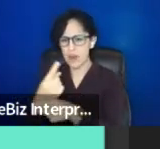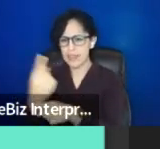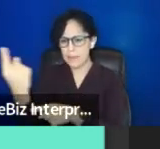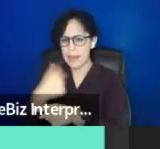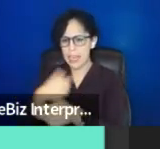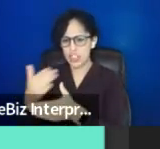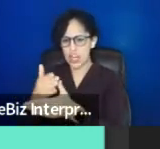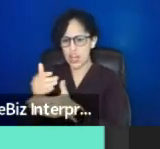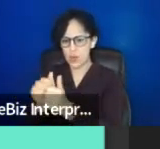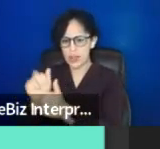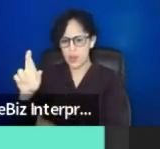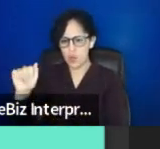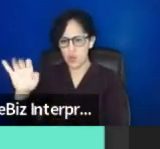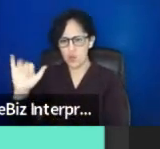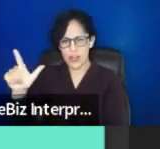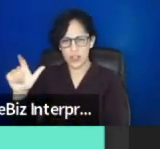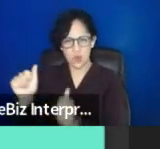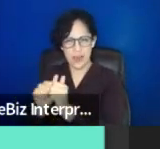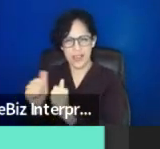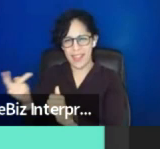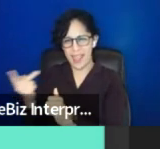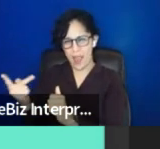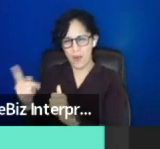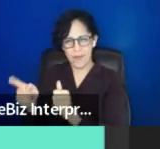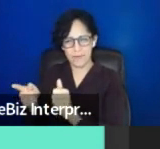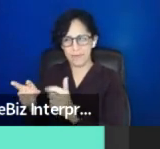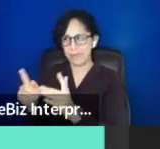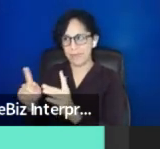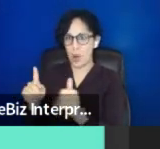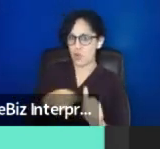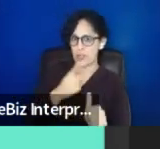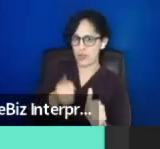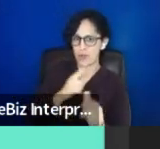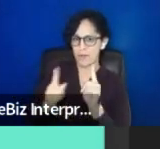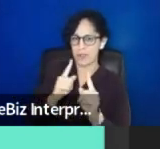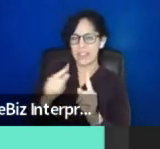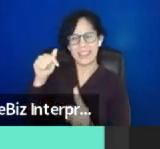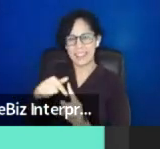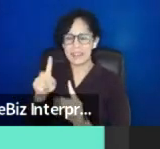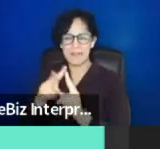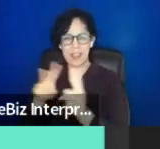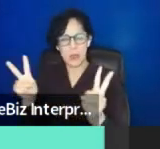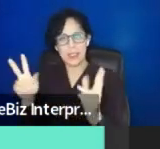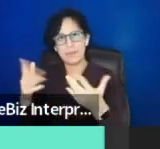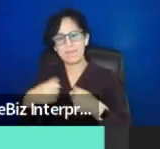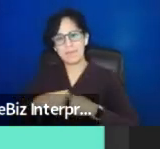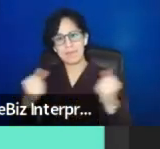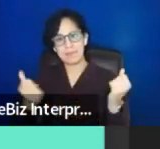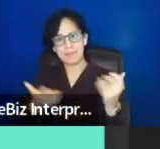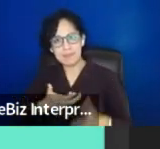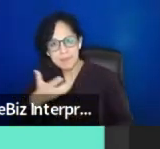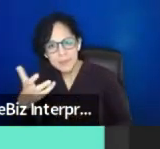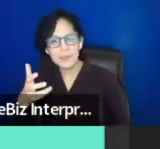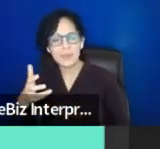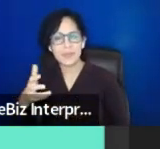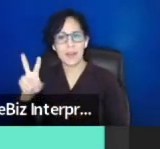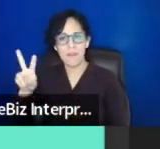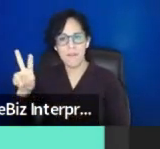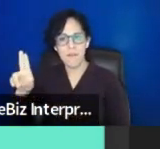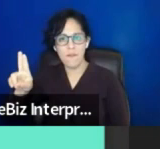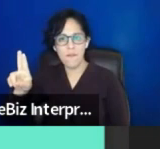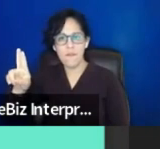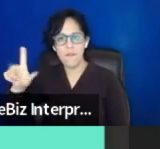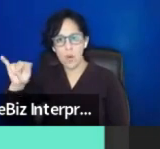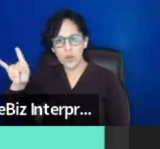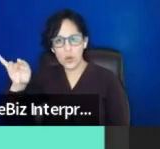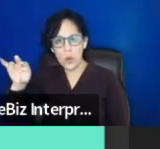this is a vulnerable thing to say, but I think it's an important part of the conversation. Something that personally, when I